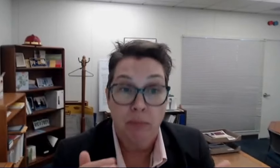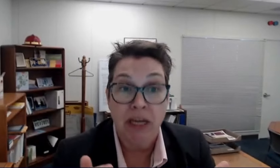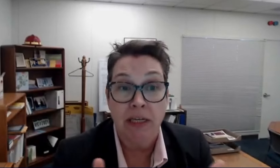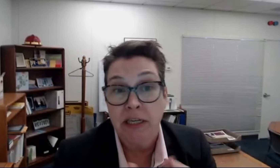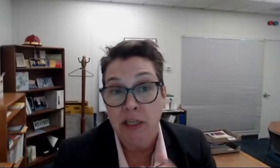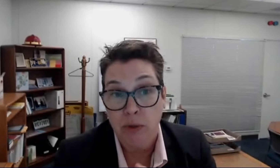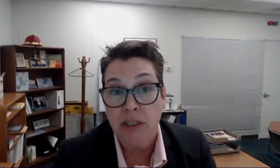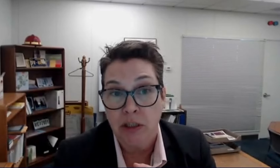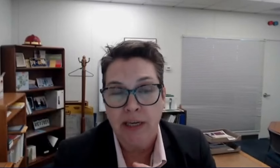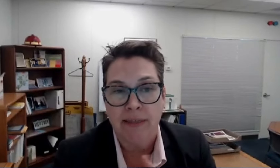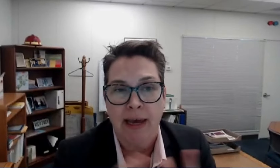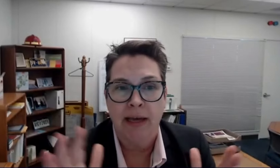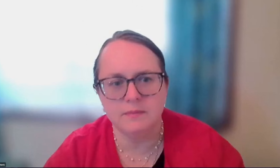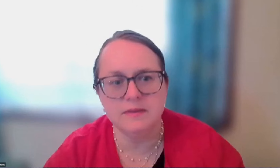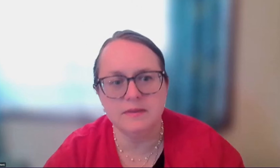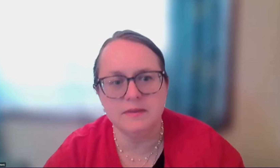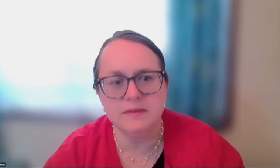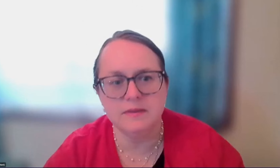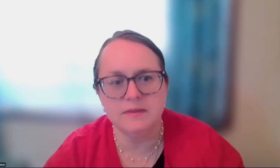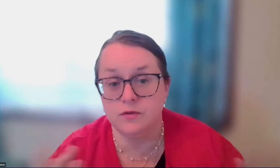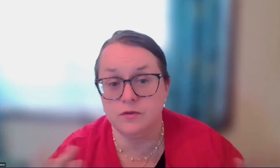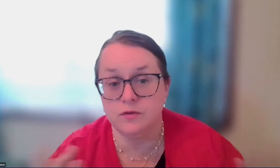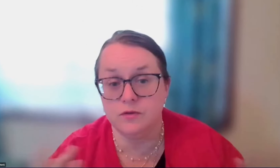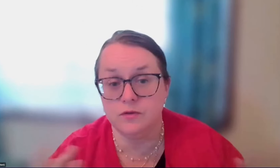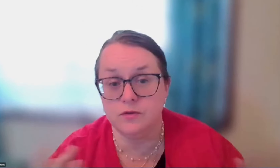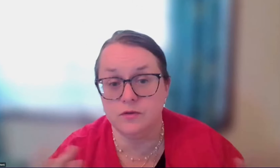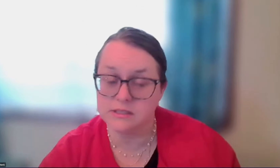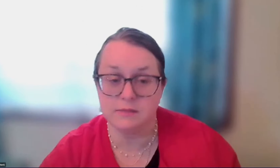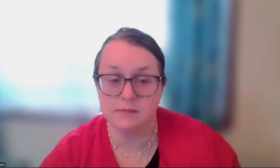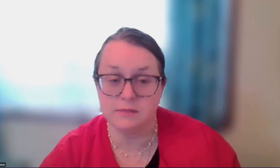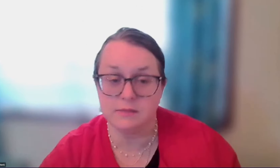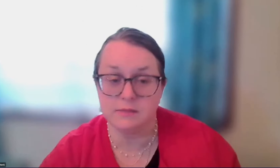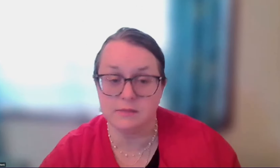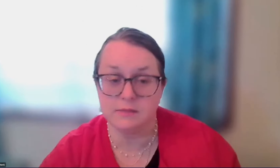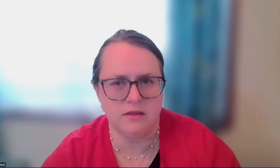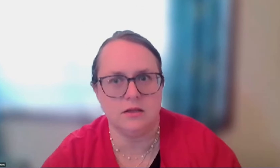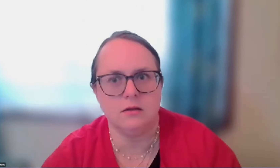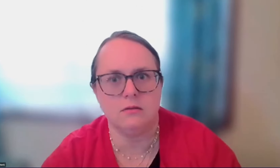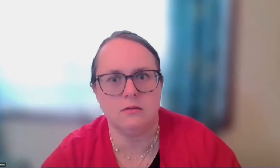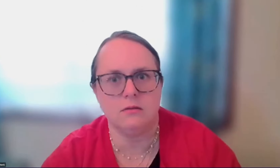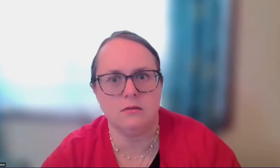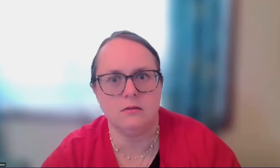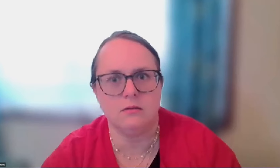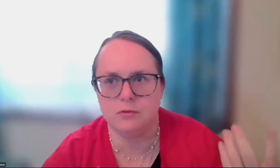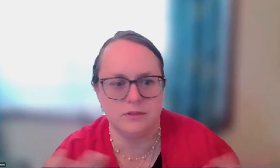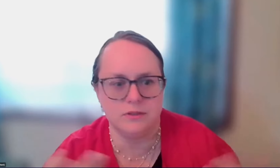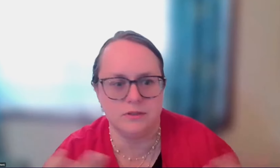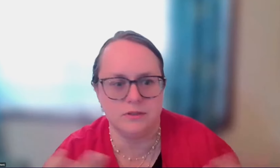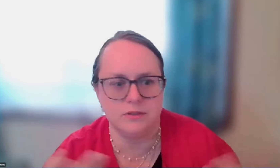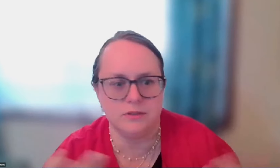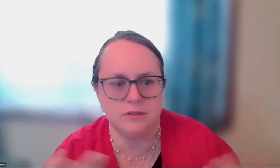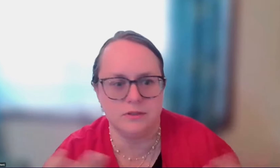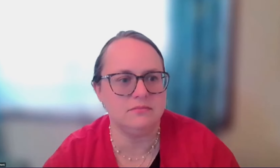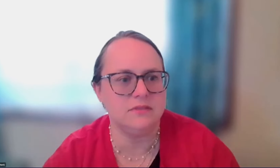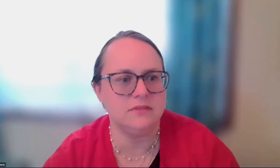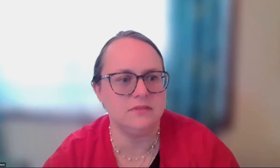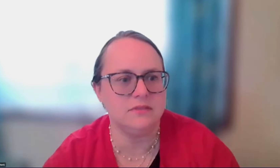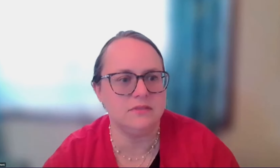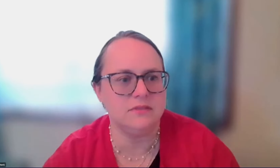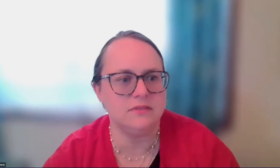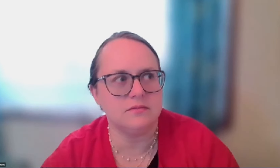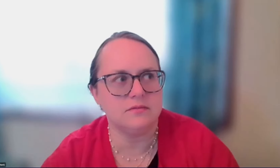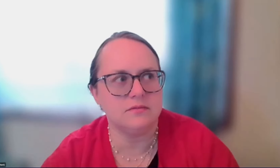but we will be continuing to look at that. I mean, some counties have no voters. Some counties have, I think the largest number was in the